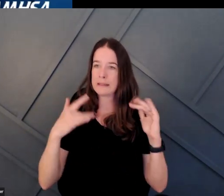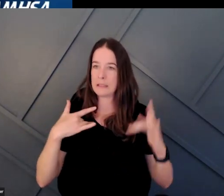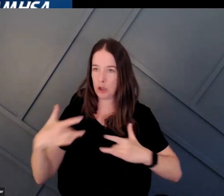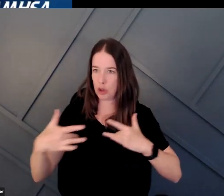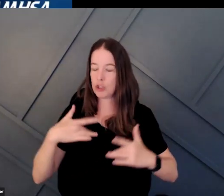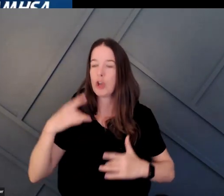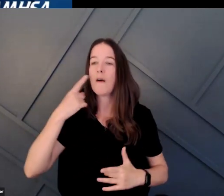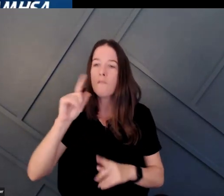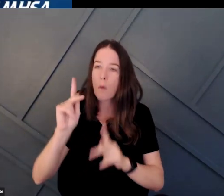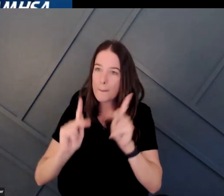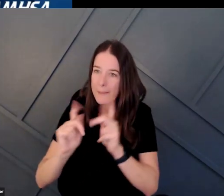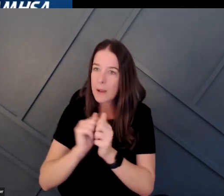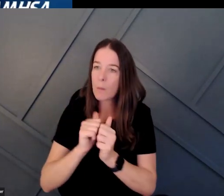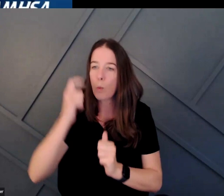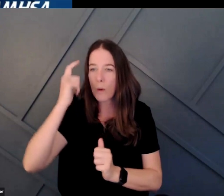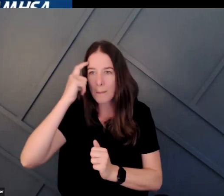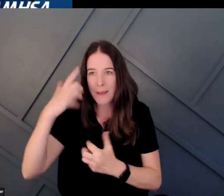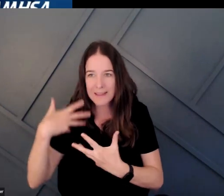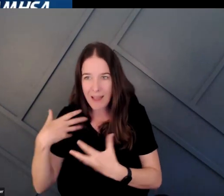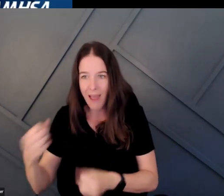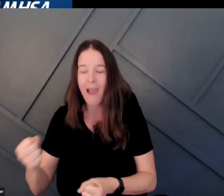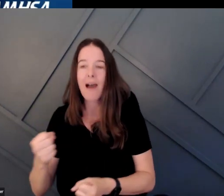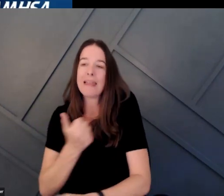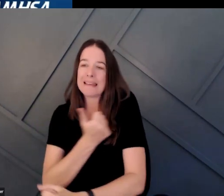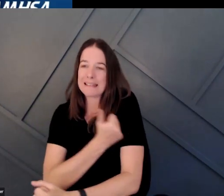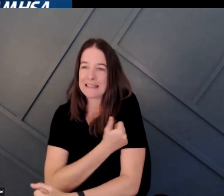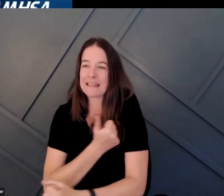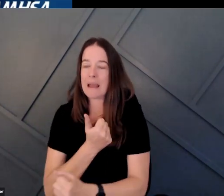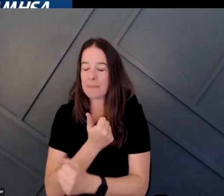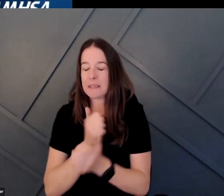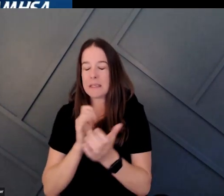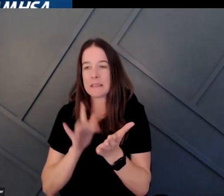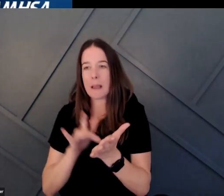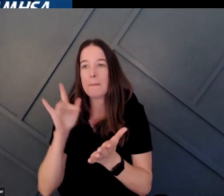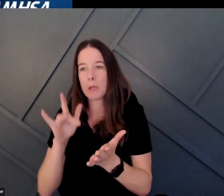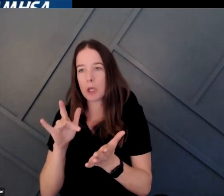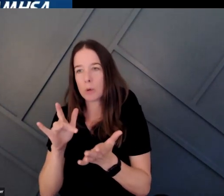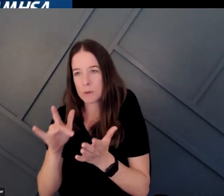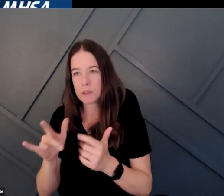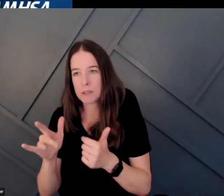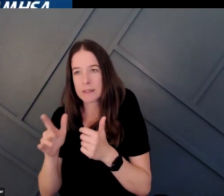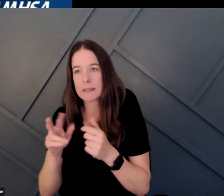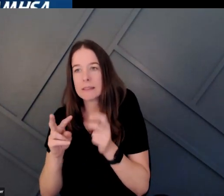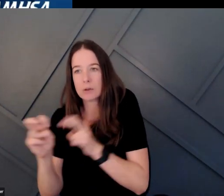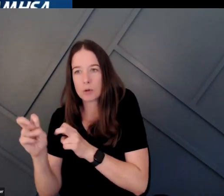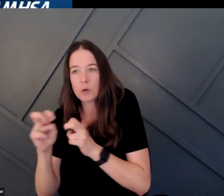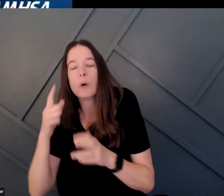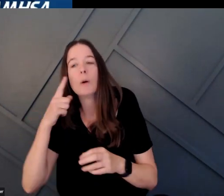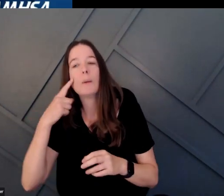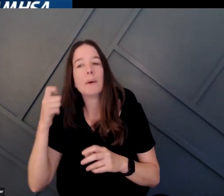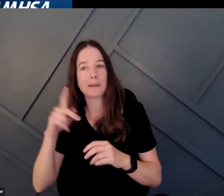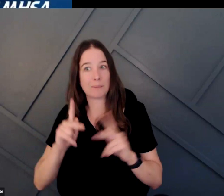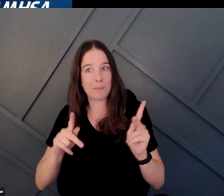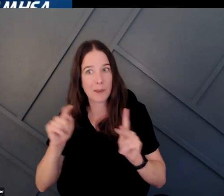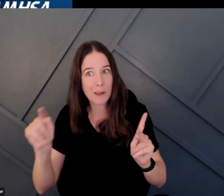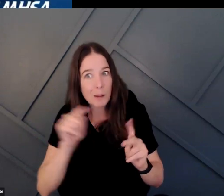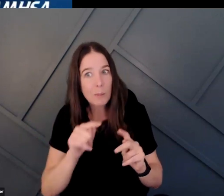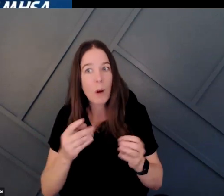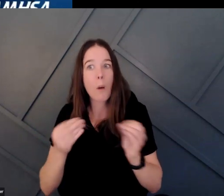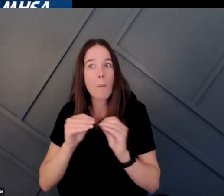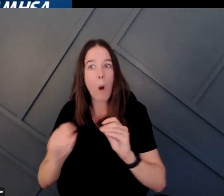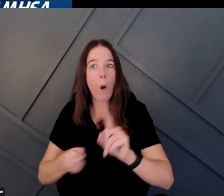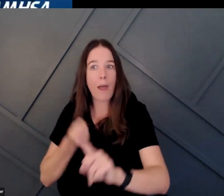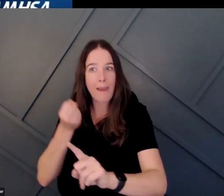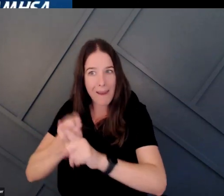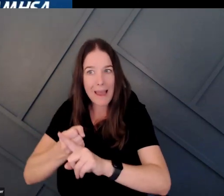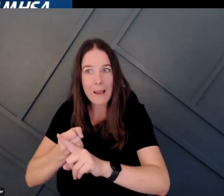conditions, because people with these conditions are disproportionately impacted by exposure to this particular